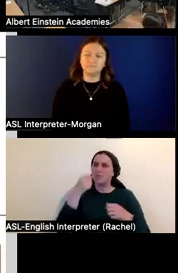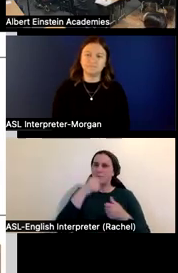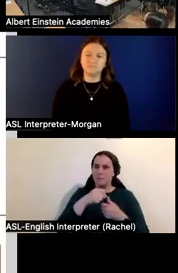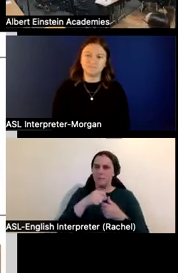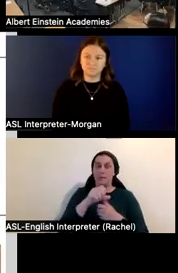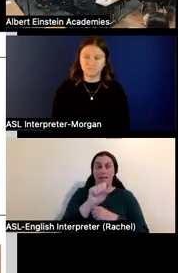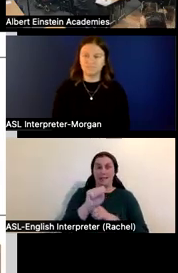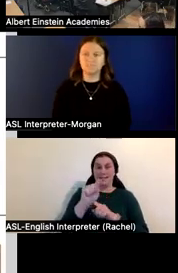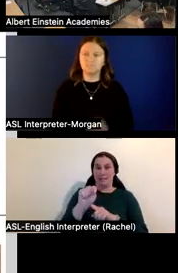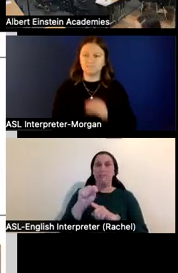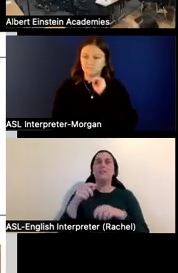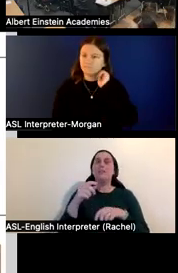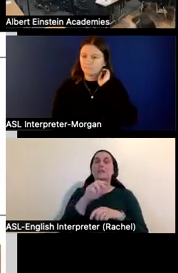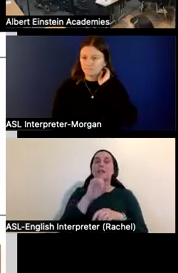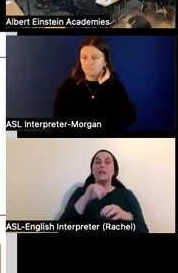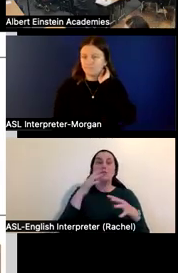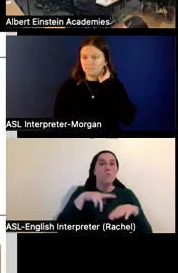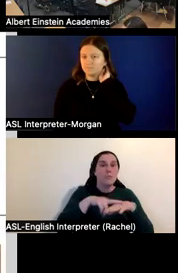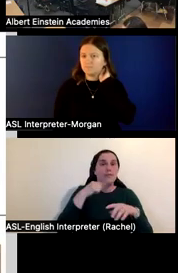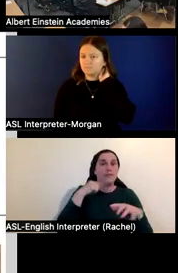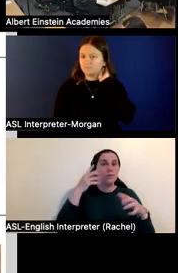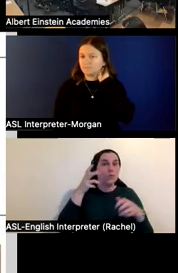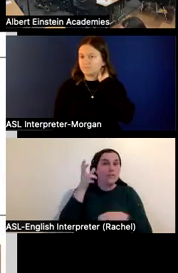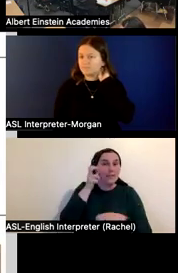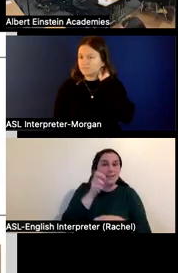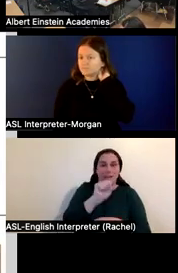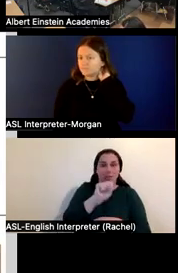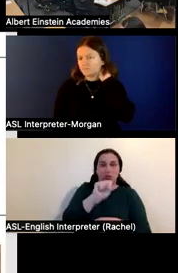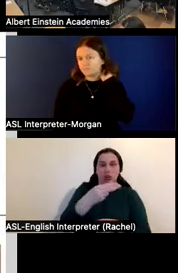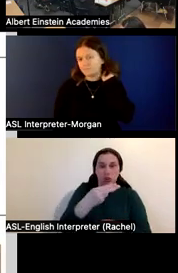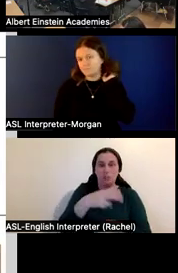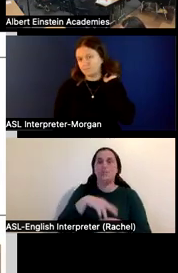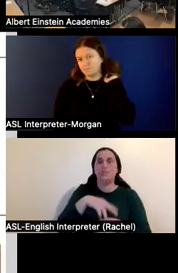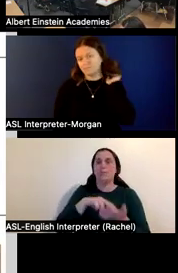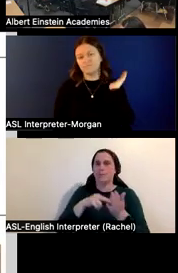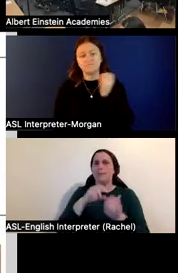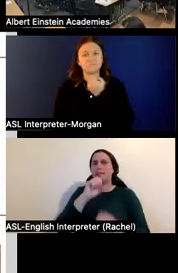it's SEH. Yeah. So schlafen,